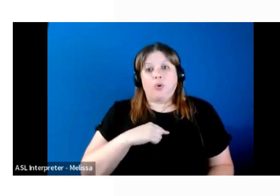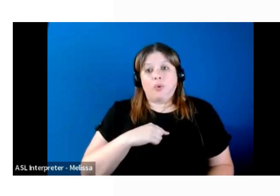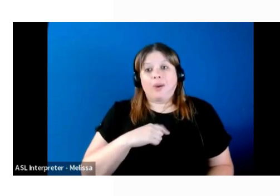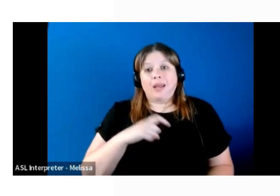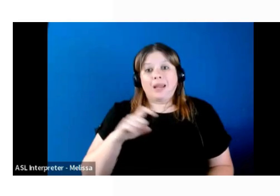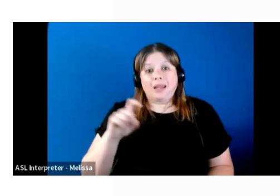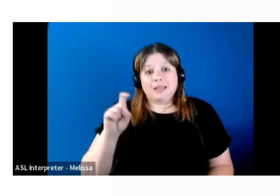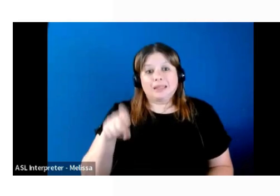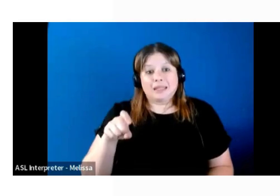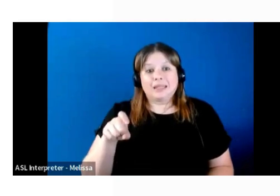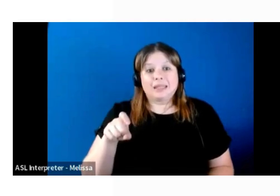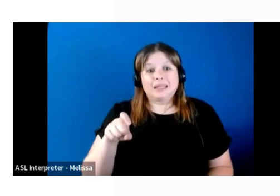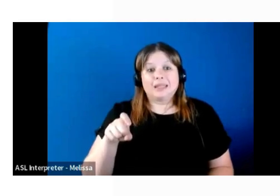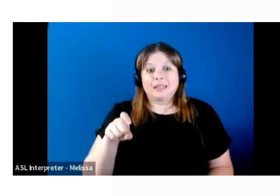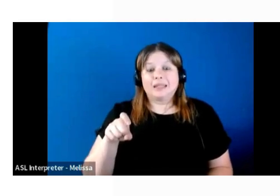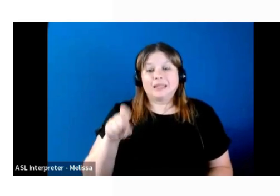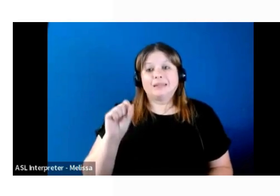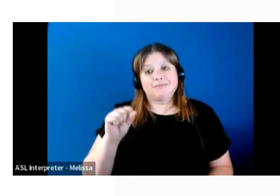know.